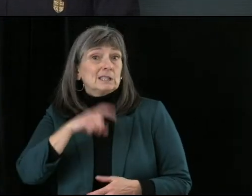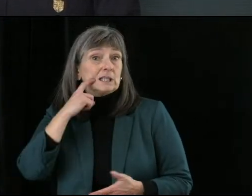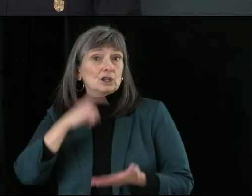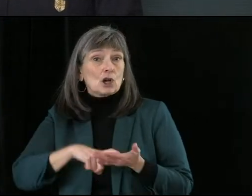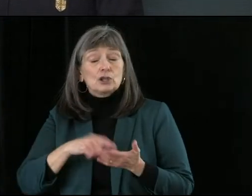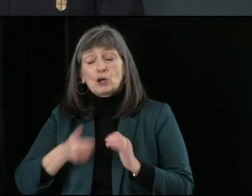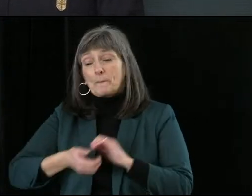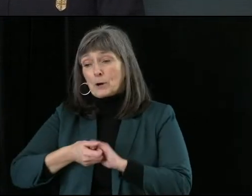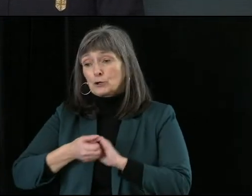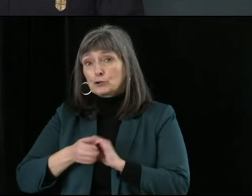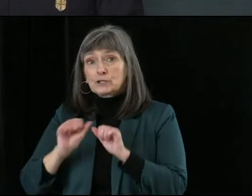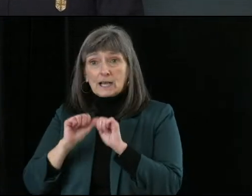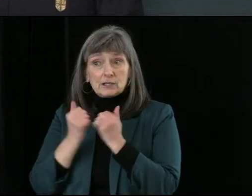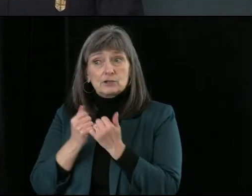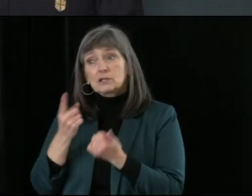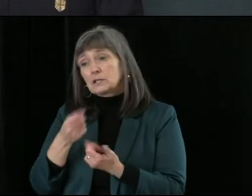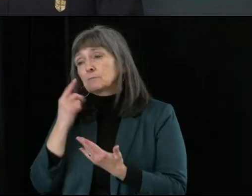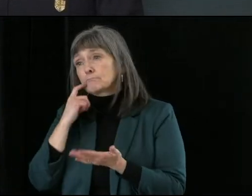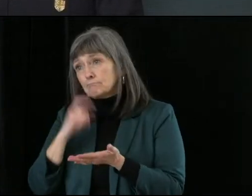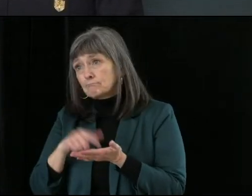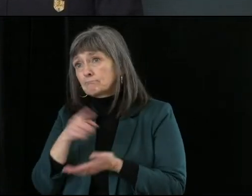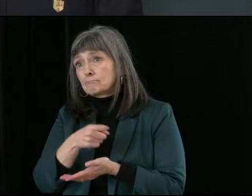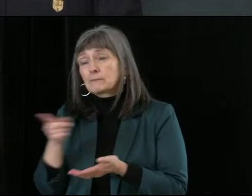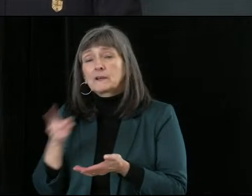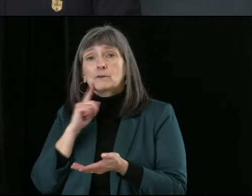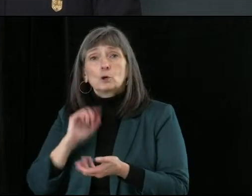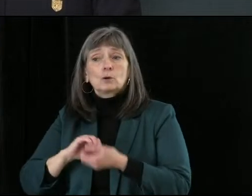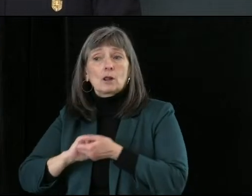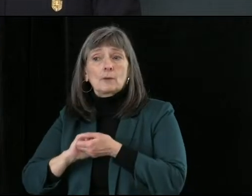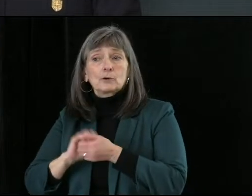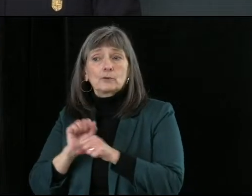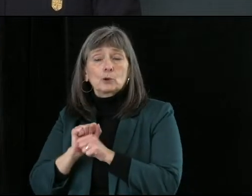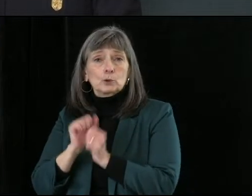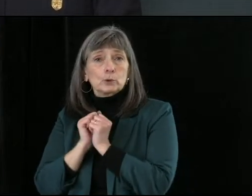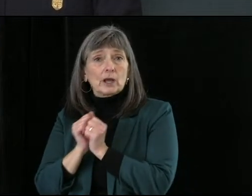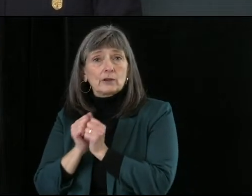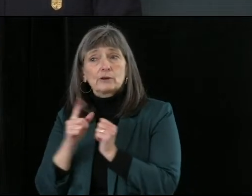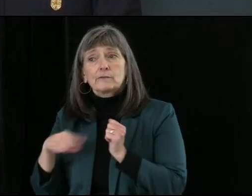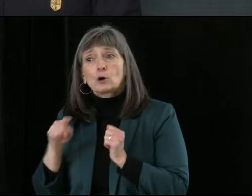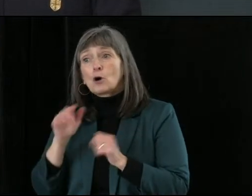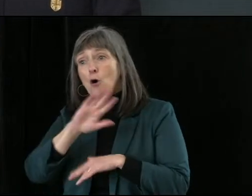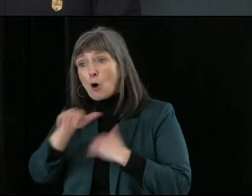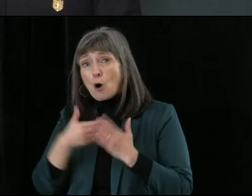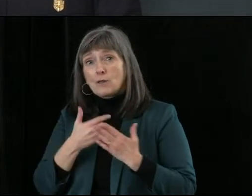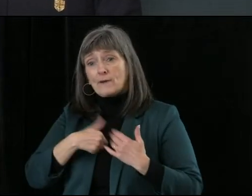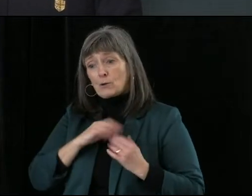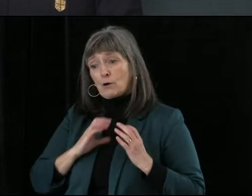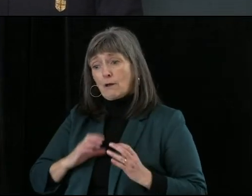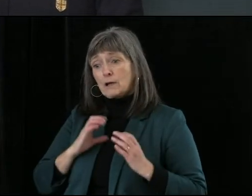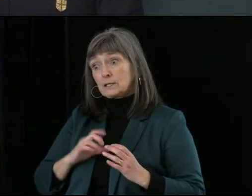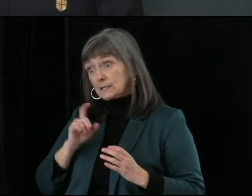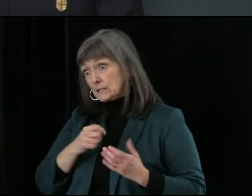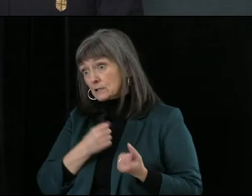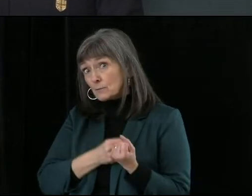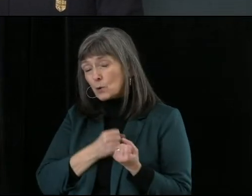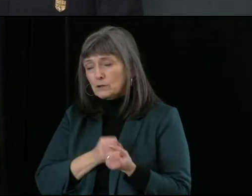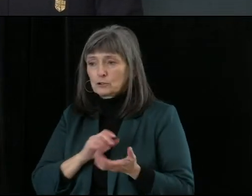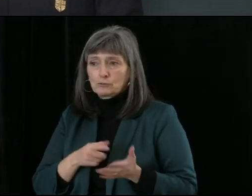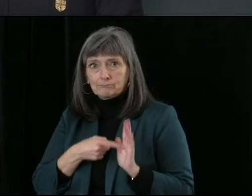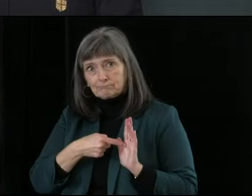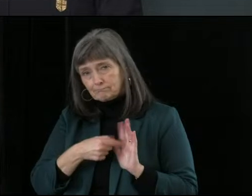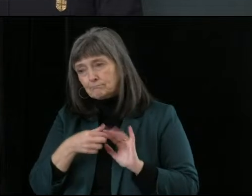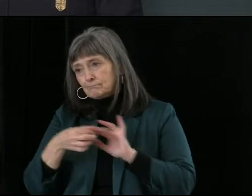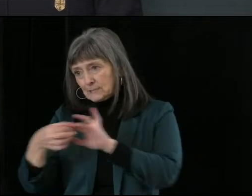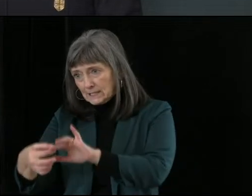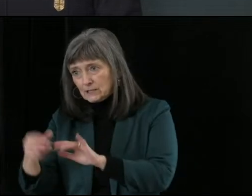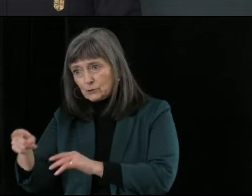community partners and agencies who we work with collaboratively in connecting our clients who need support when leaving a